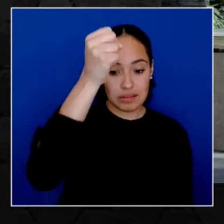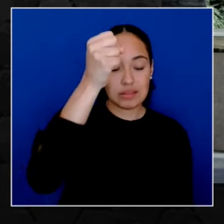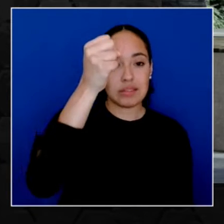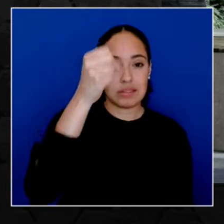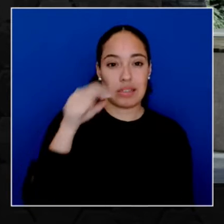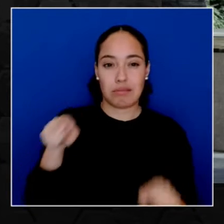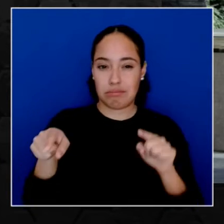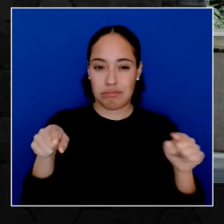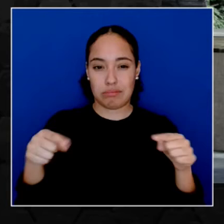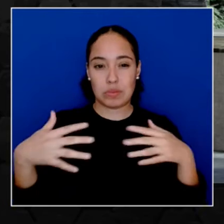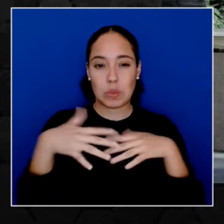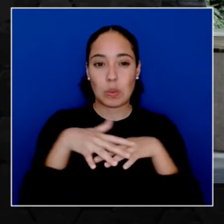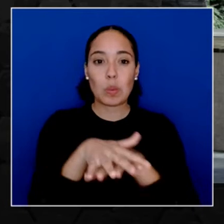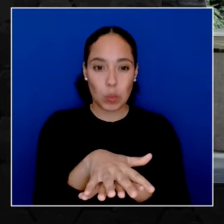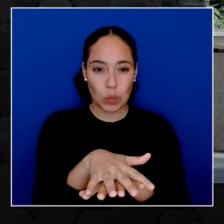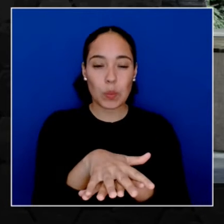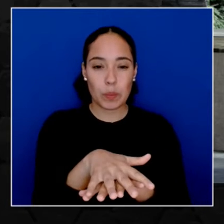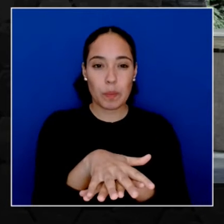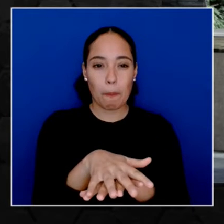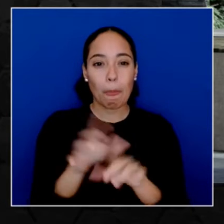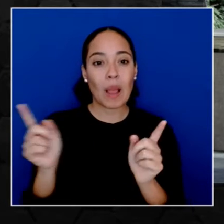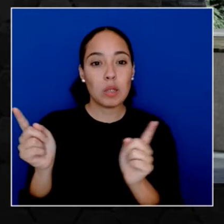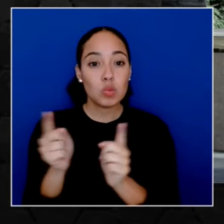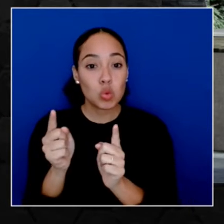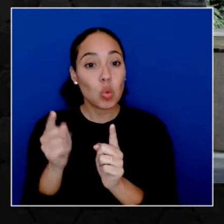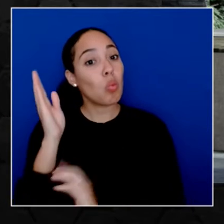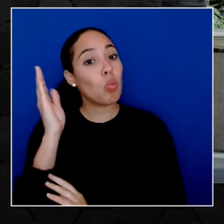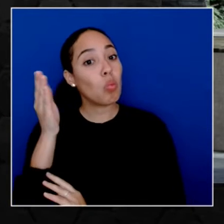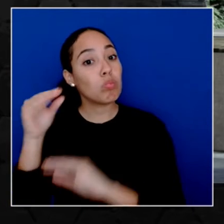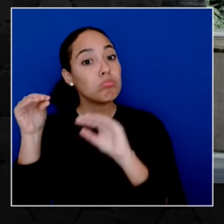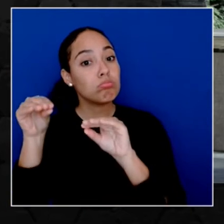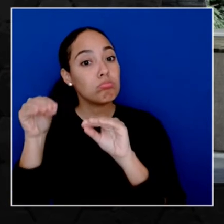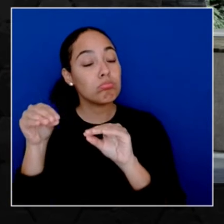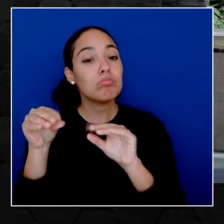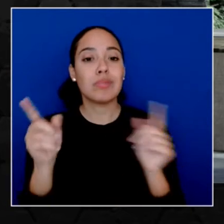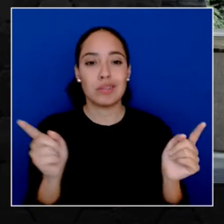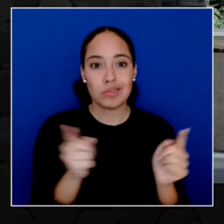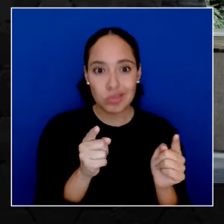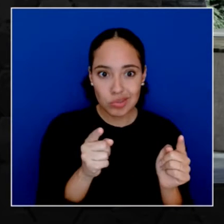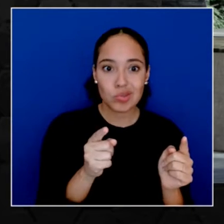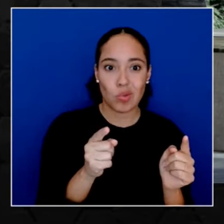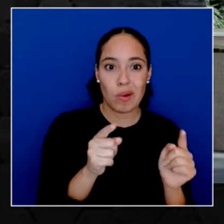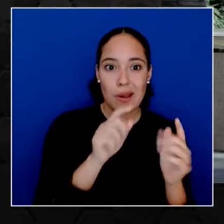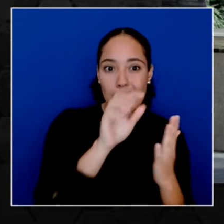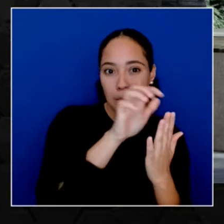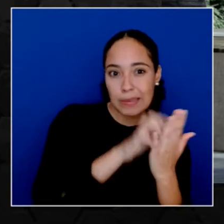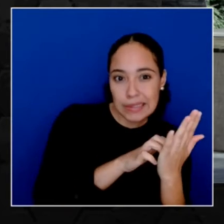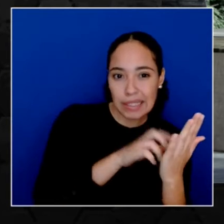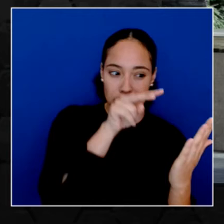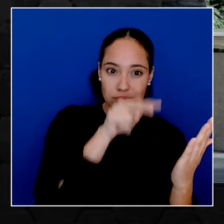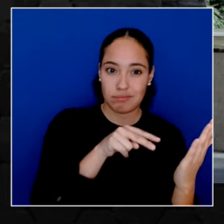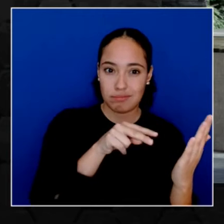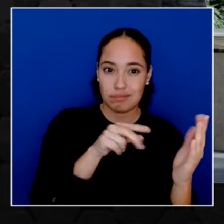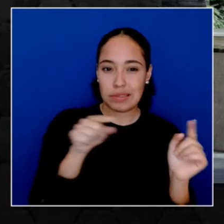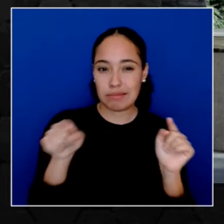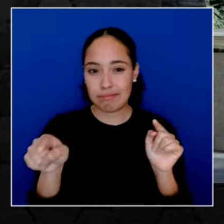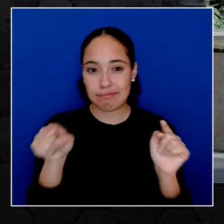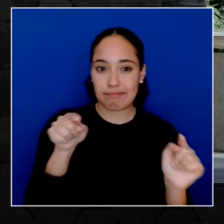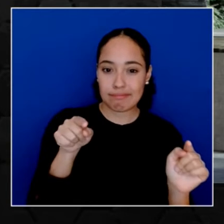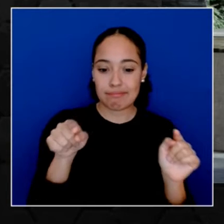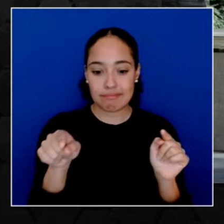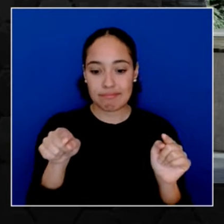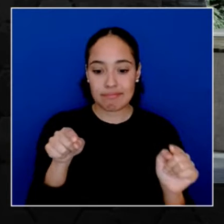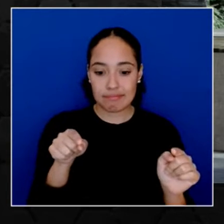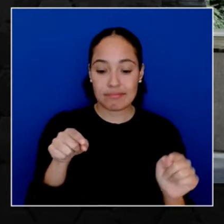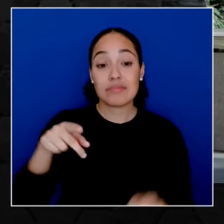each other. So for example, if you look at the website of PyTorch, is a code first approach, but perhaps in